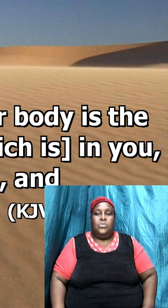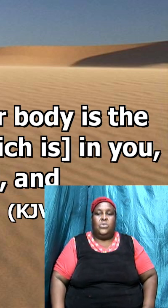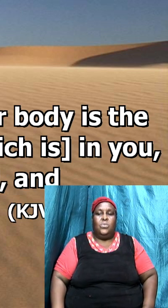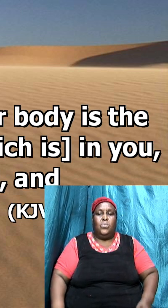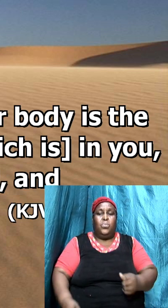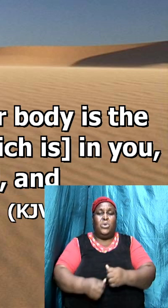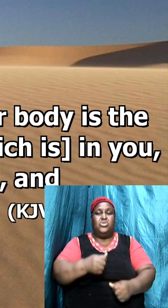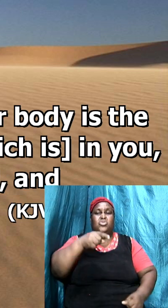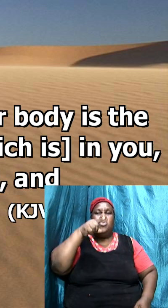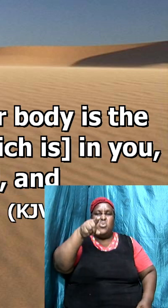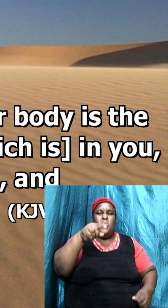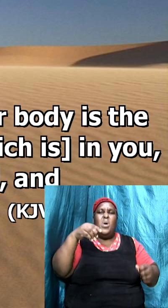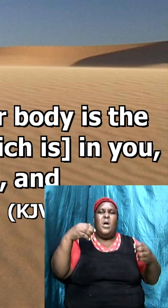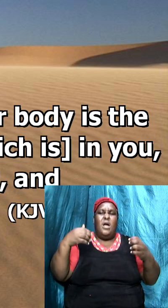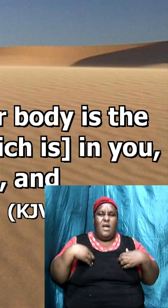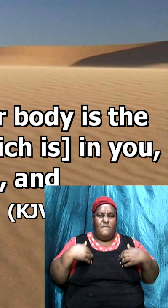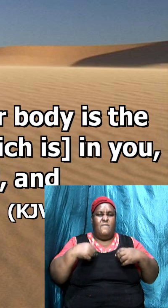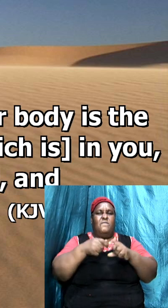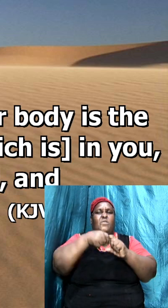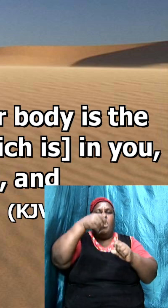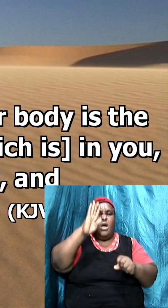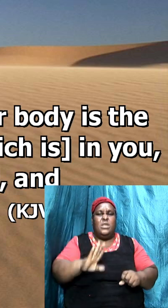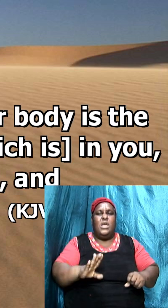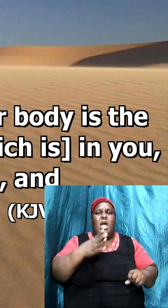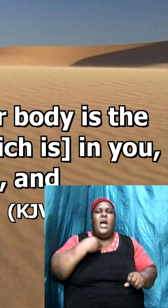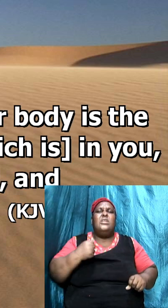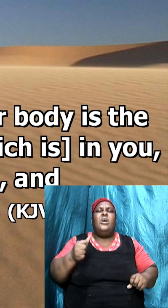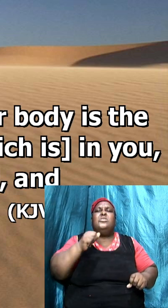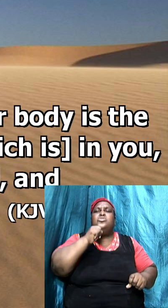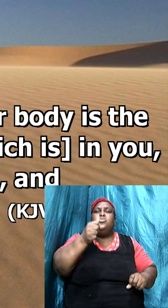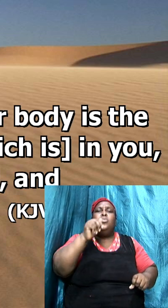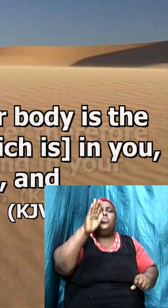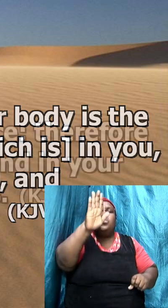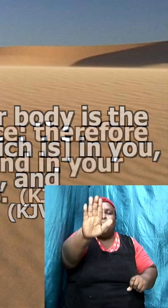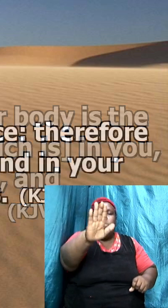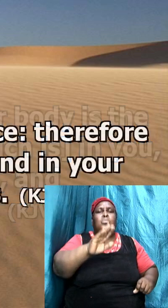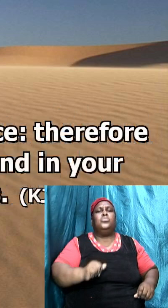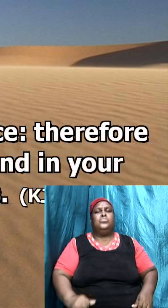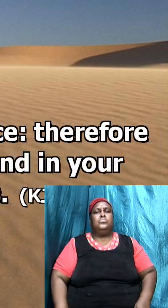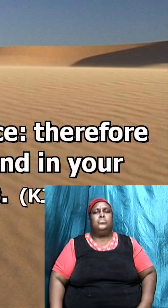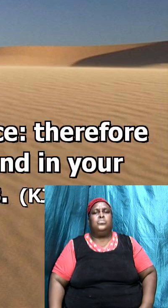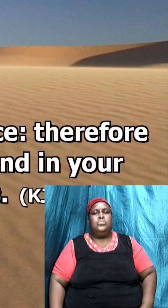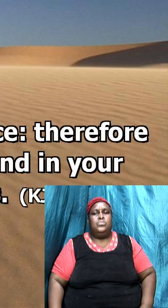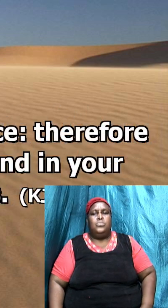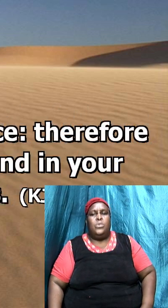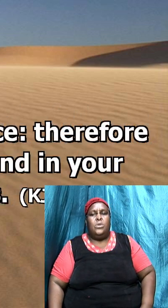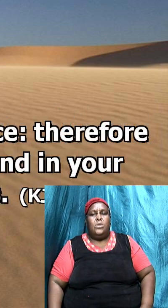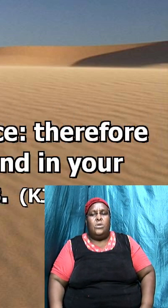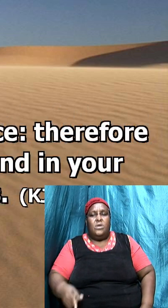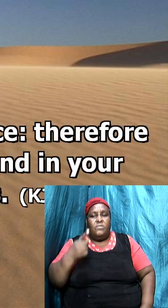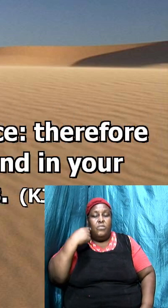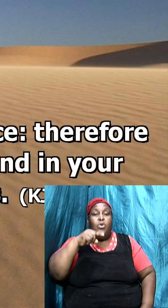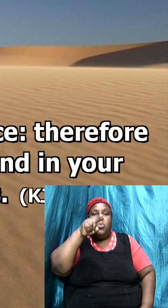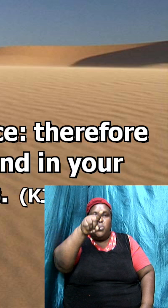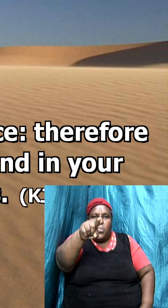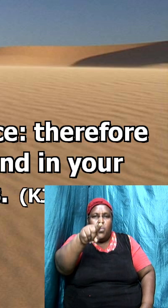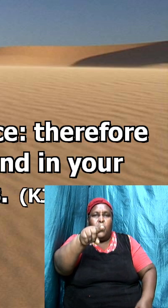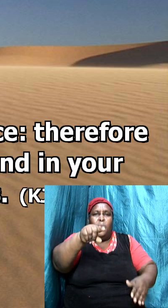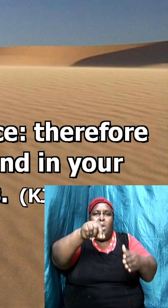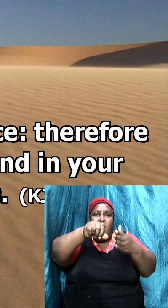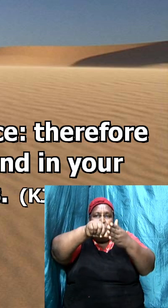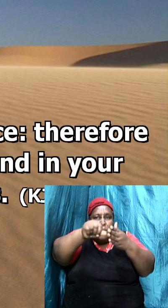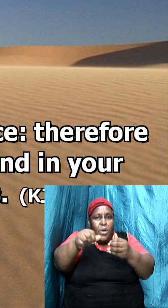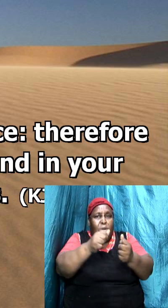which he have of God, and ye are not your own. For ye are bought with a